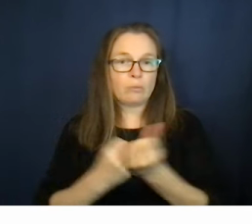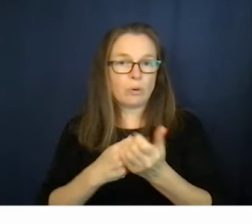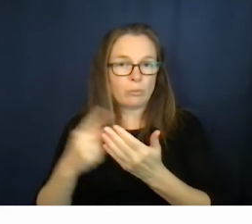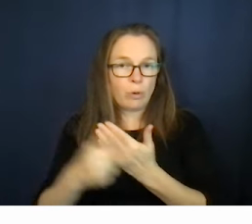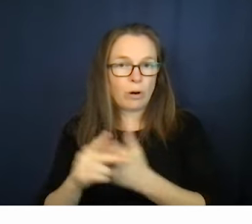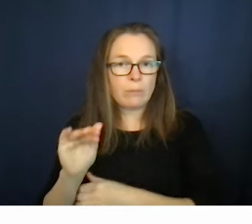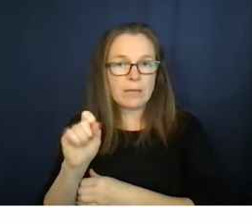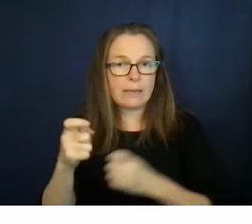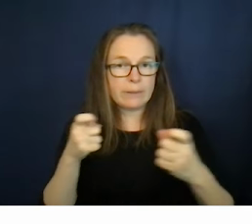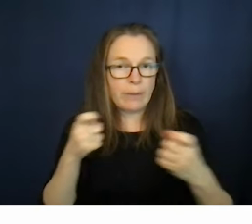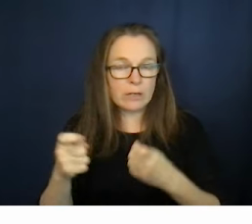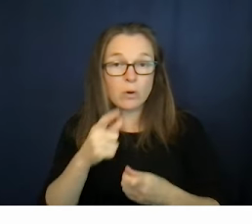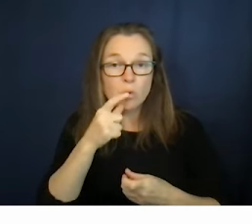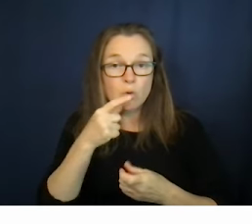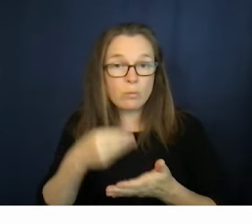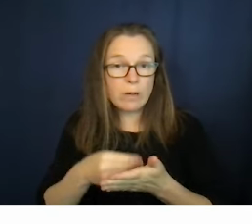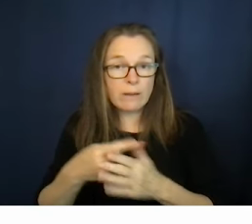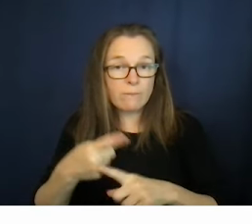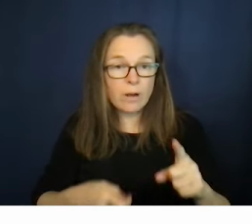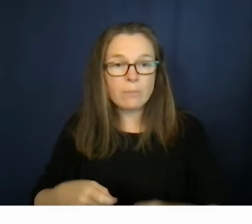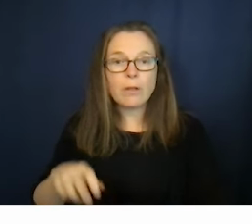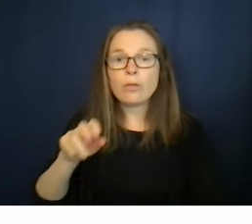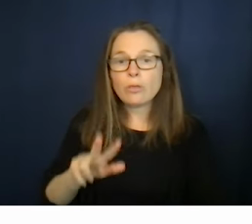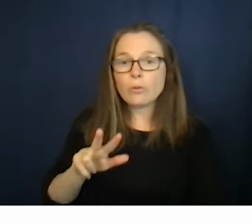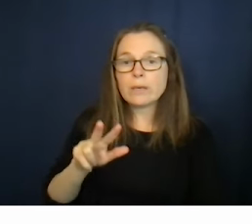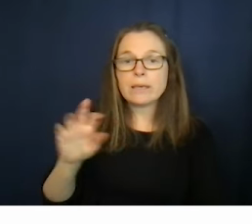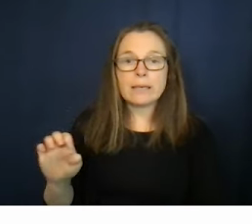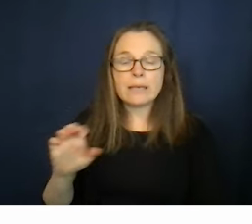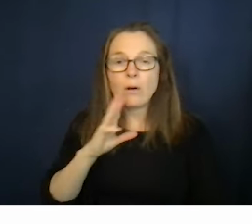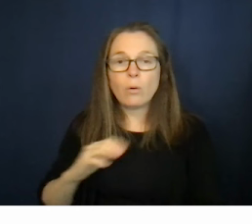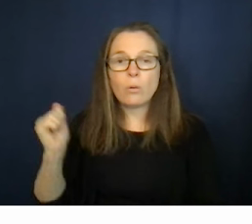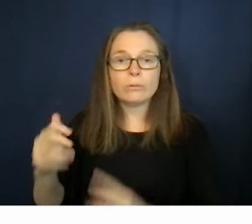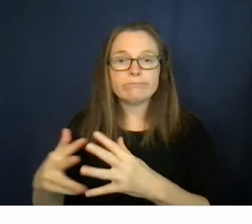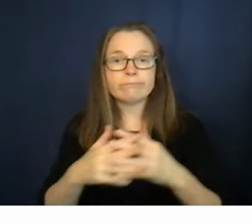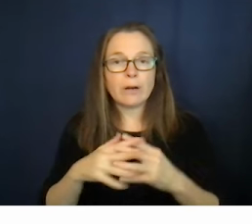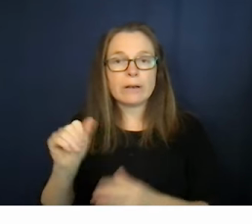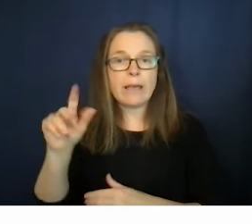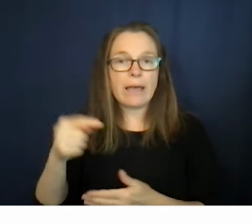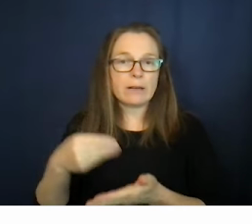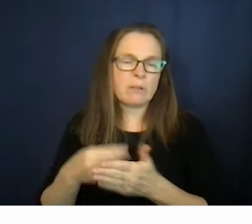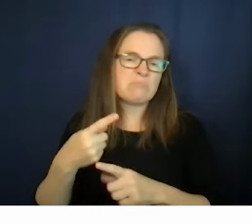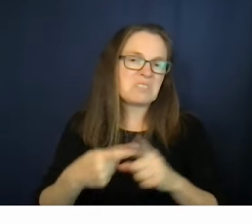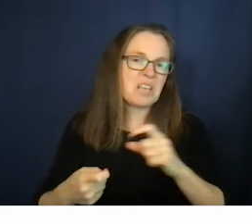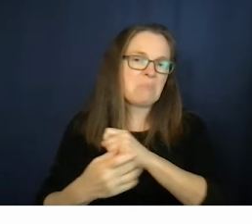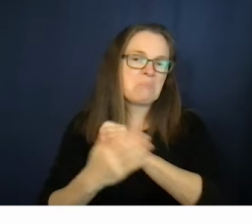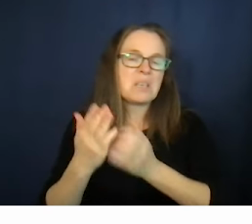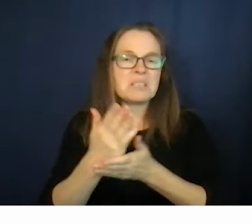is funded with 3E Older Americans Act funds with some county general fund